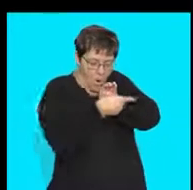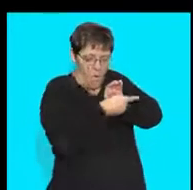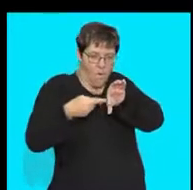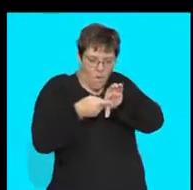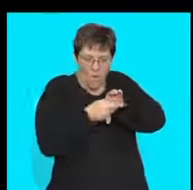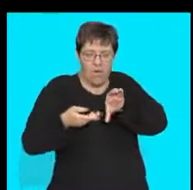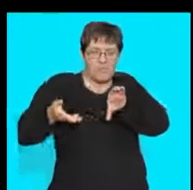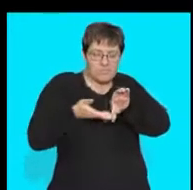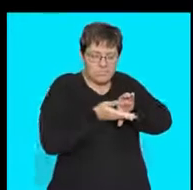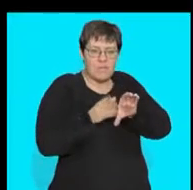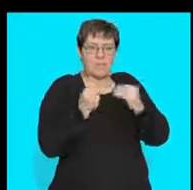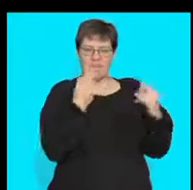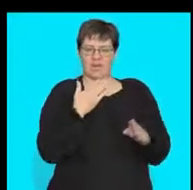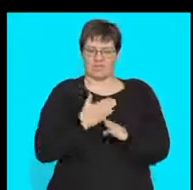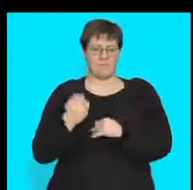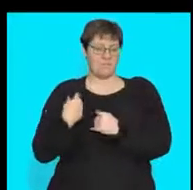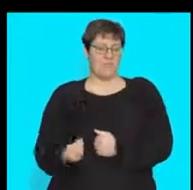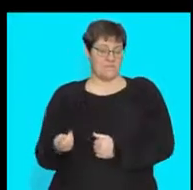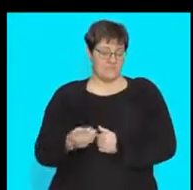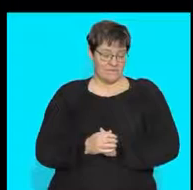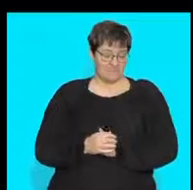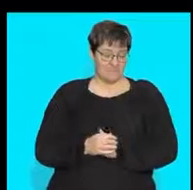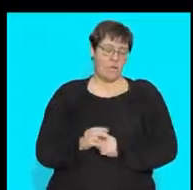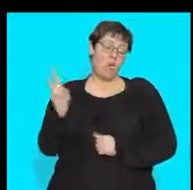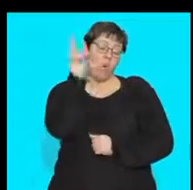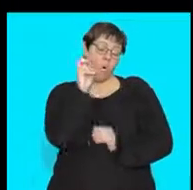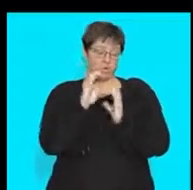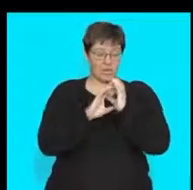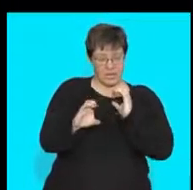auditory canal. So it actually has got a function. The auditory